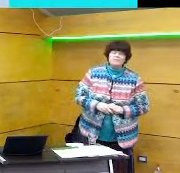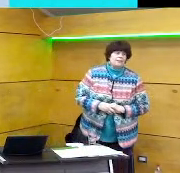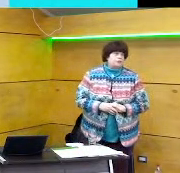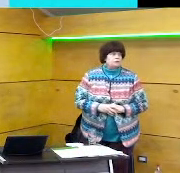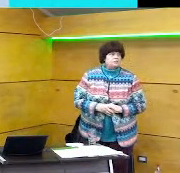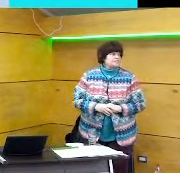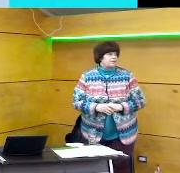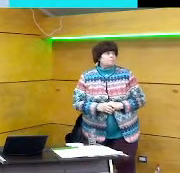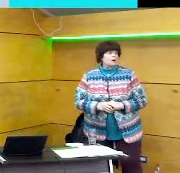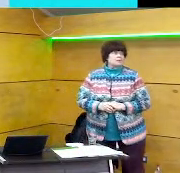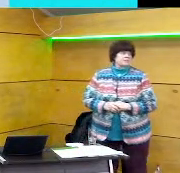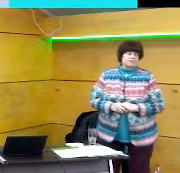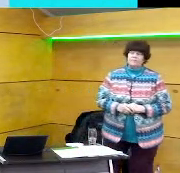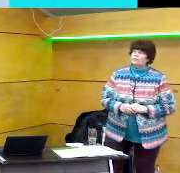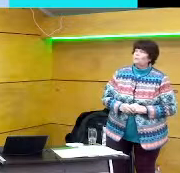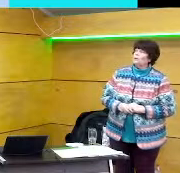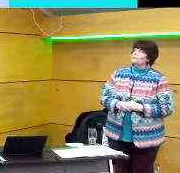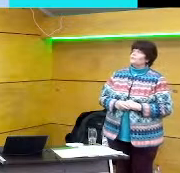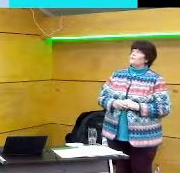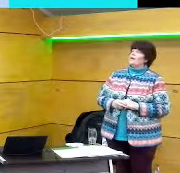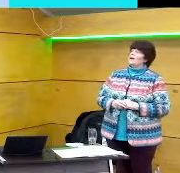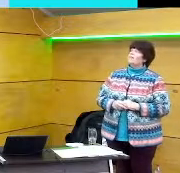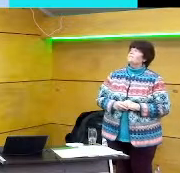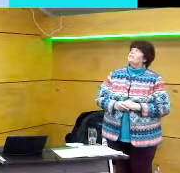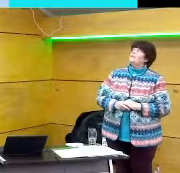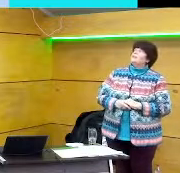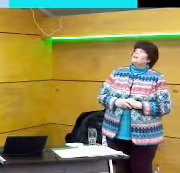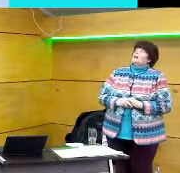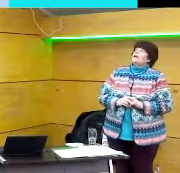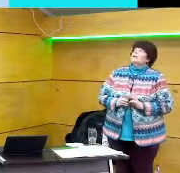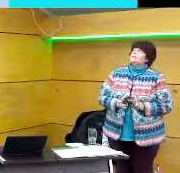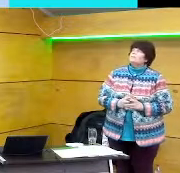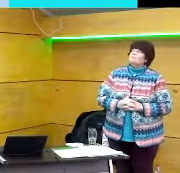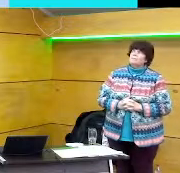So, like I said, you do the same process whether you have